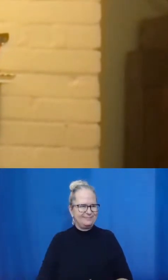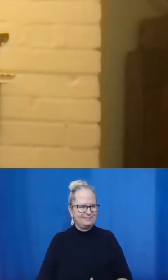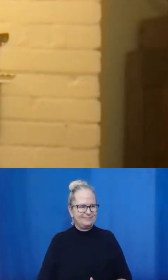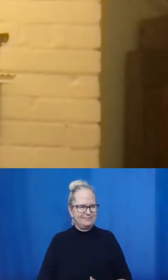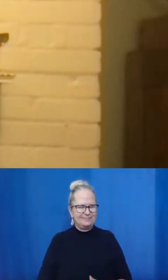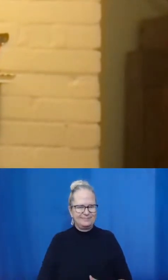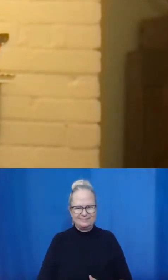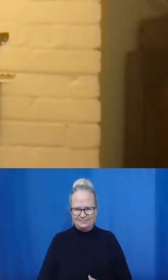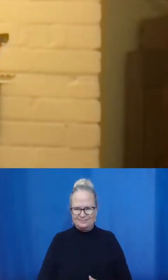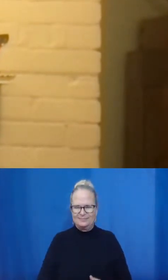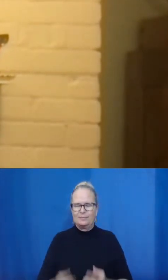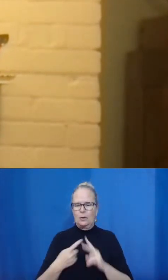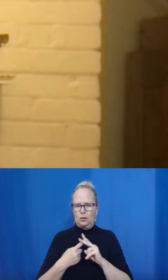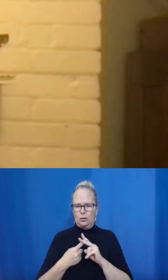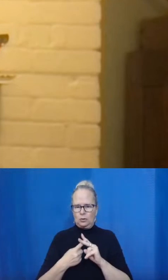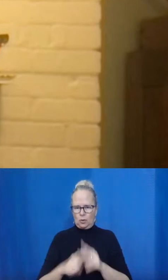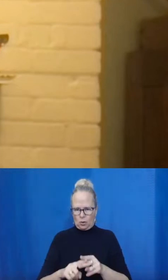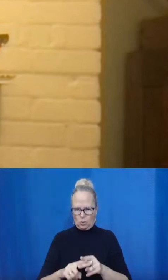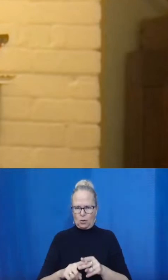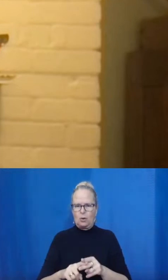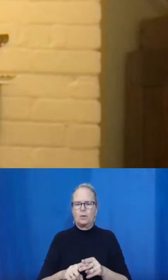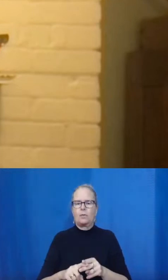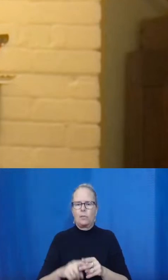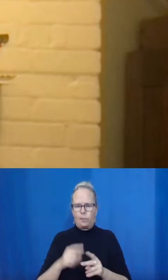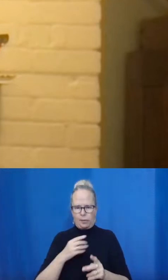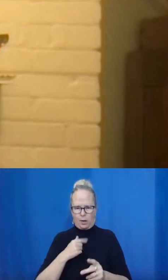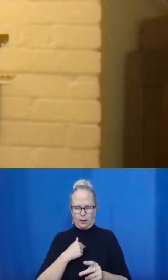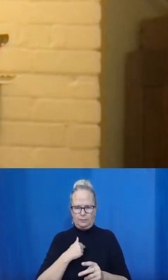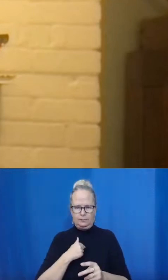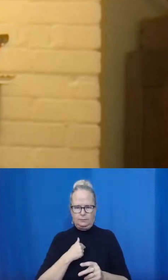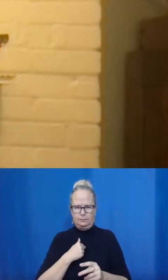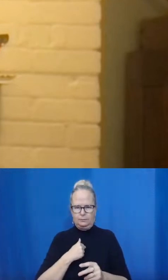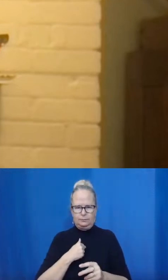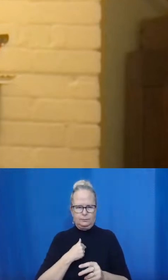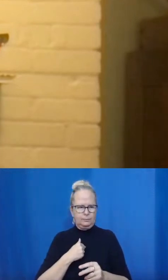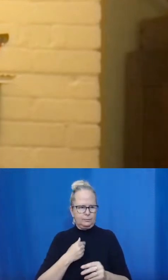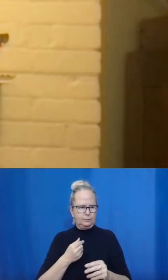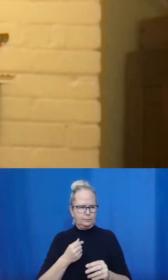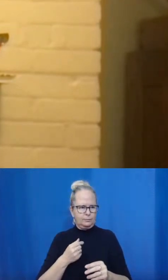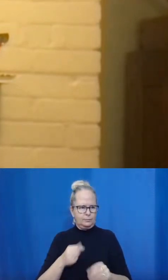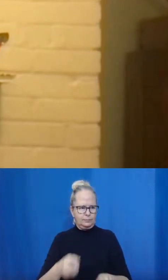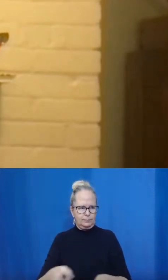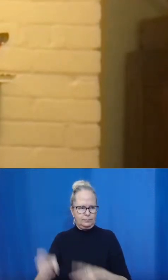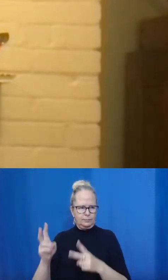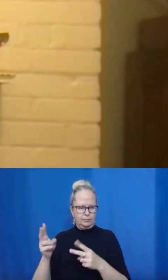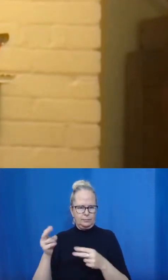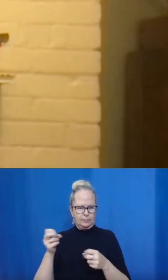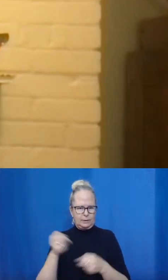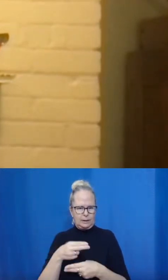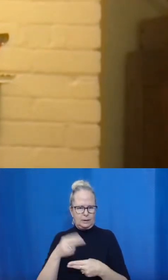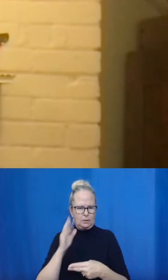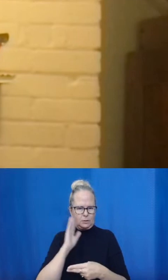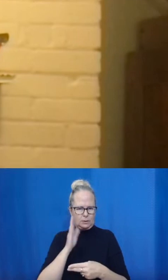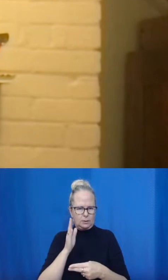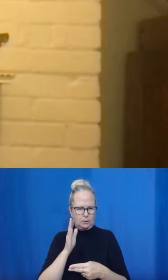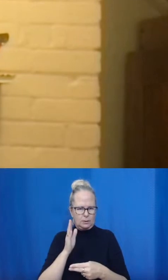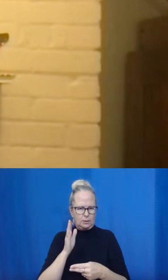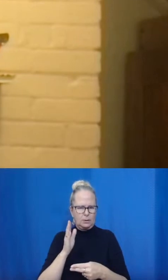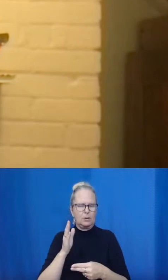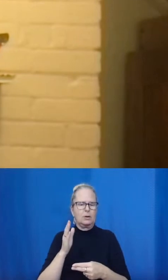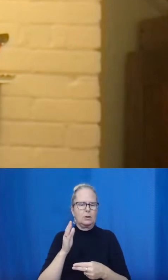early today, thanks to the fact that it's normal day with the